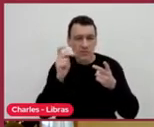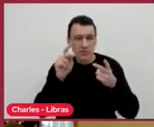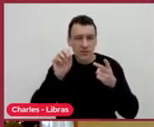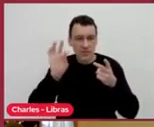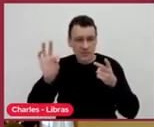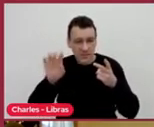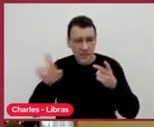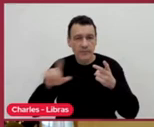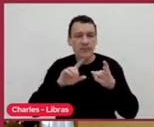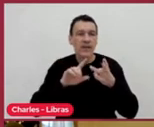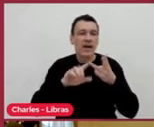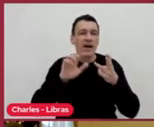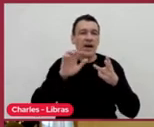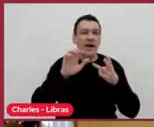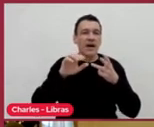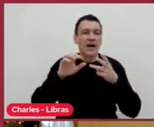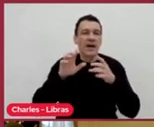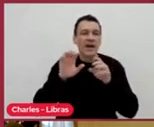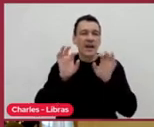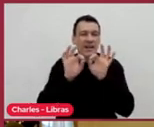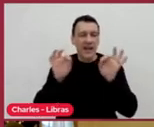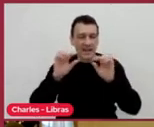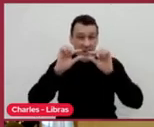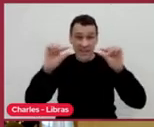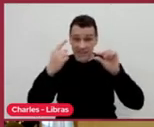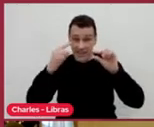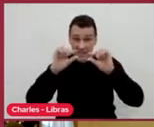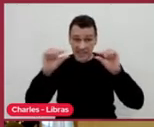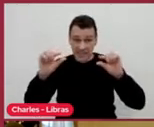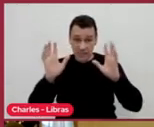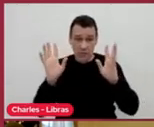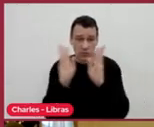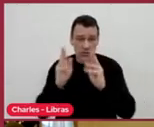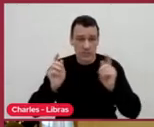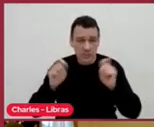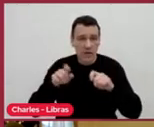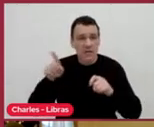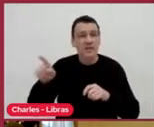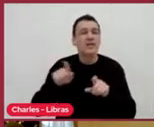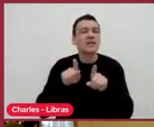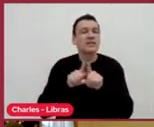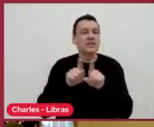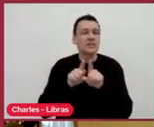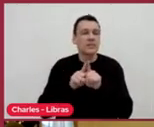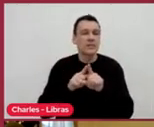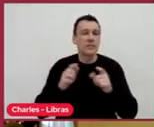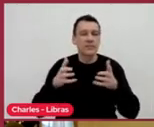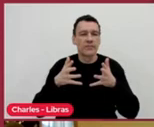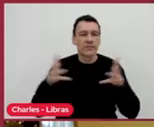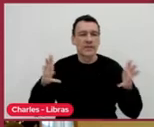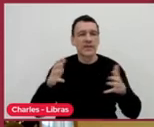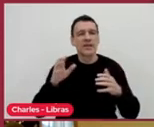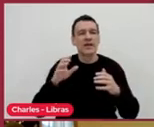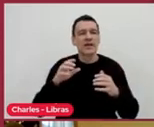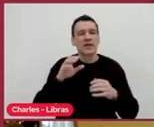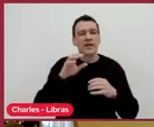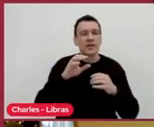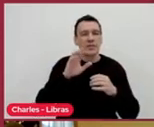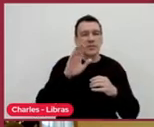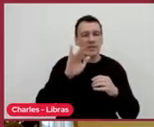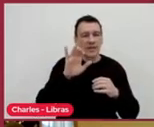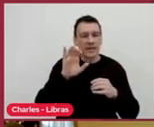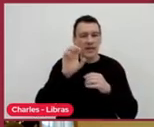This query is optimized. It's exactly the one that we saw in the earlier slide. And another for the B Corp line items,